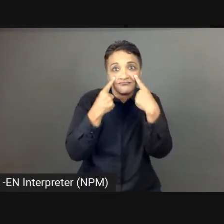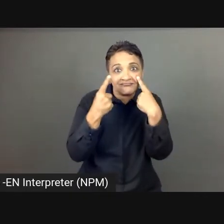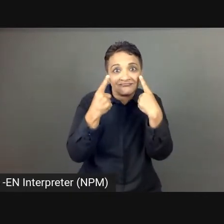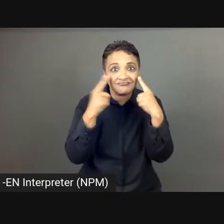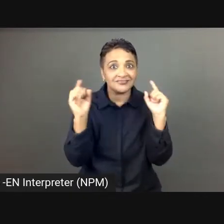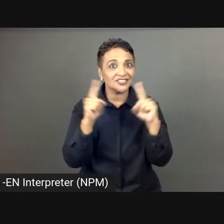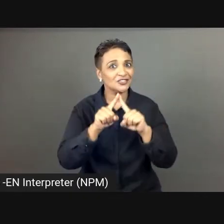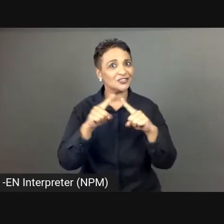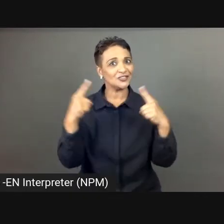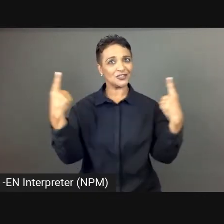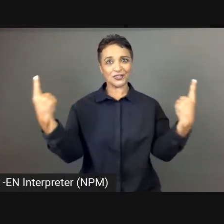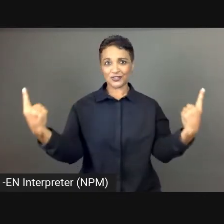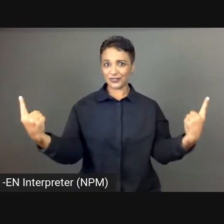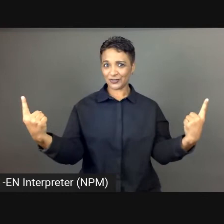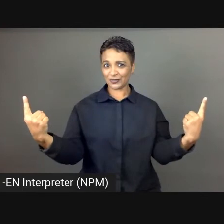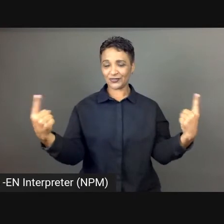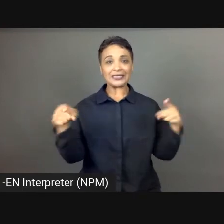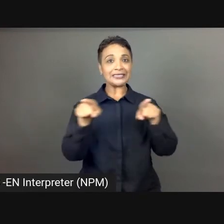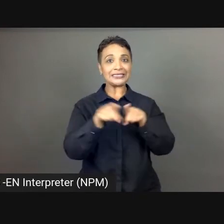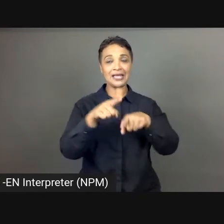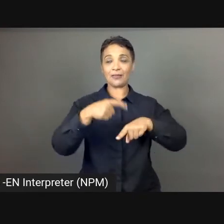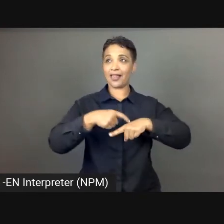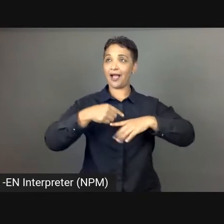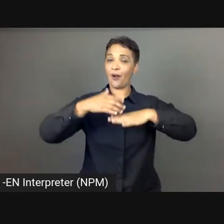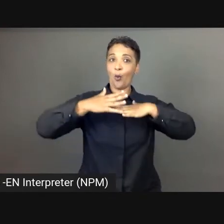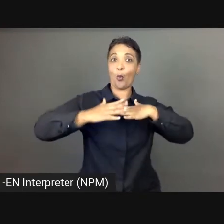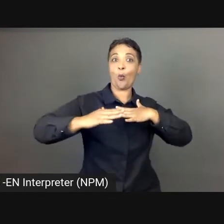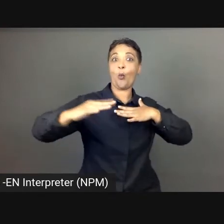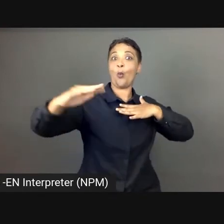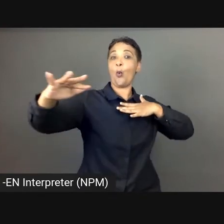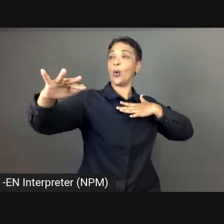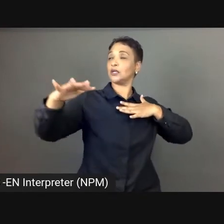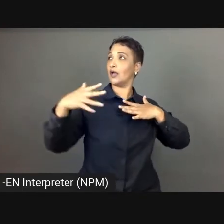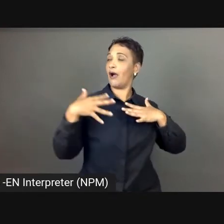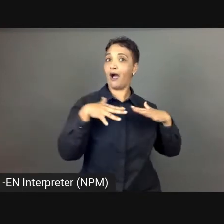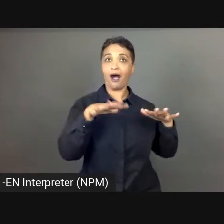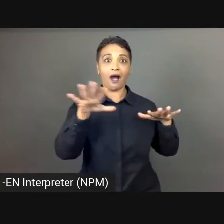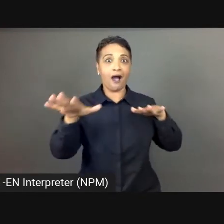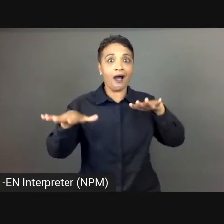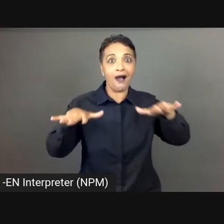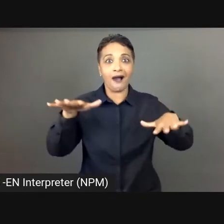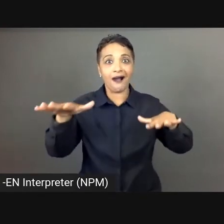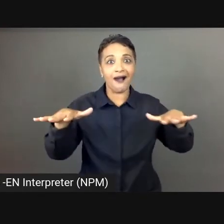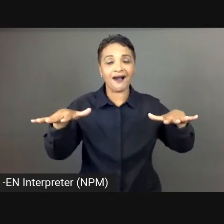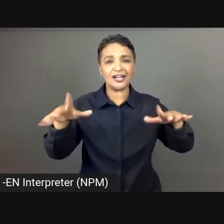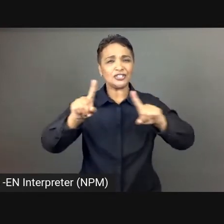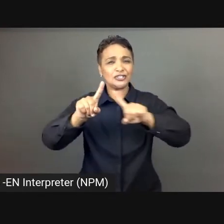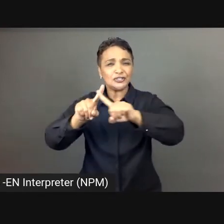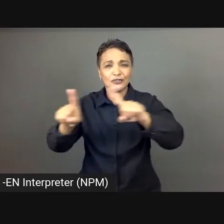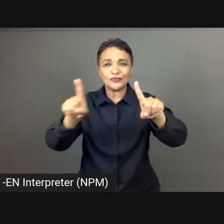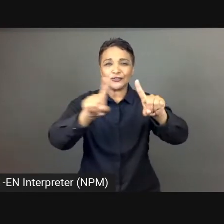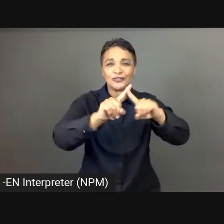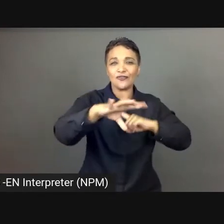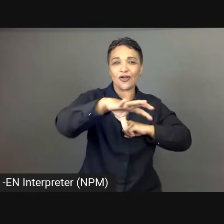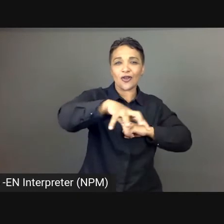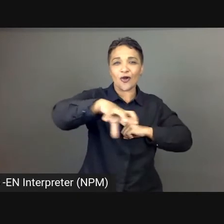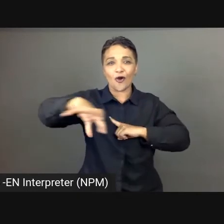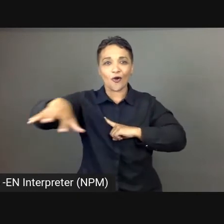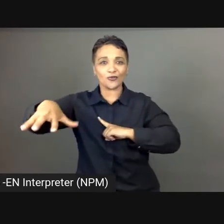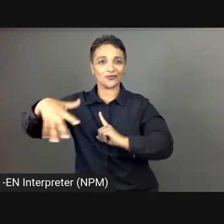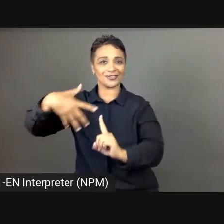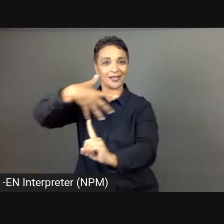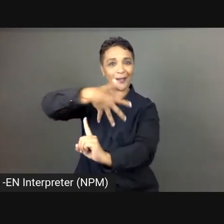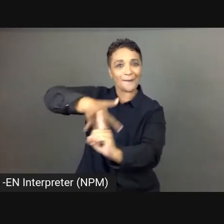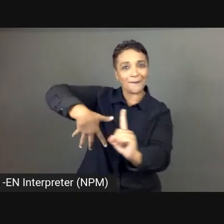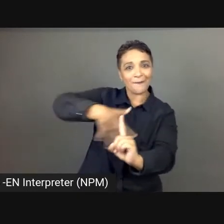like walking into an alternate universe, and there are people from all kinds of different countries and different backgrounds.